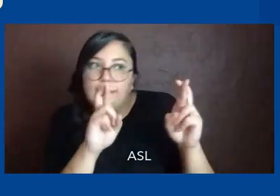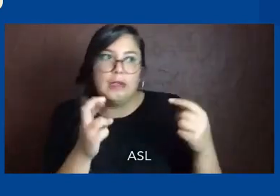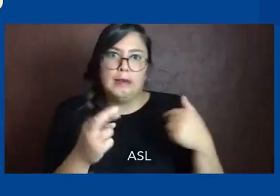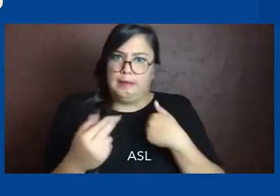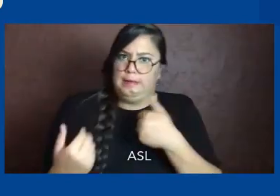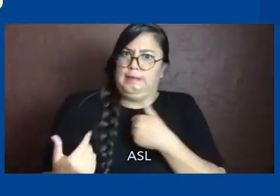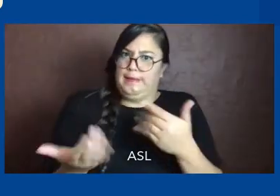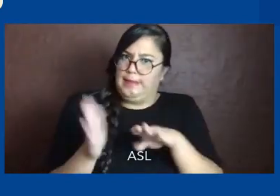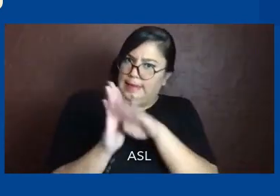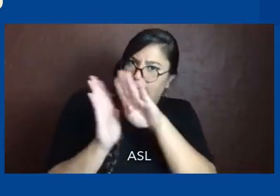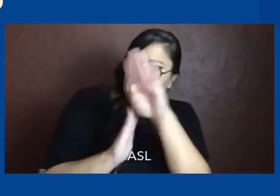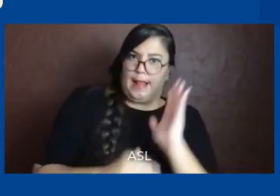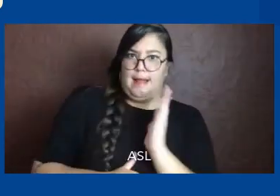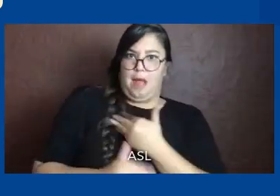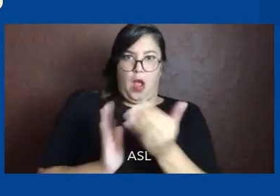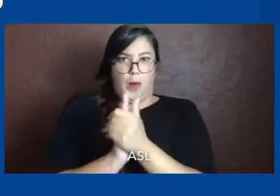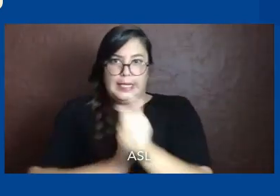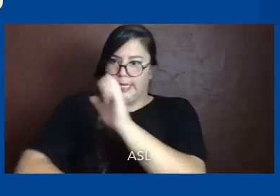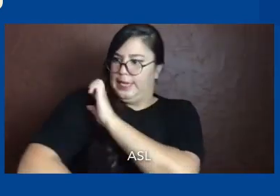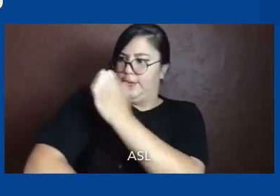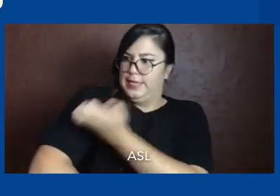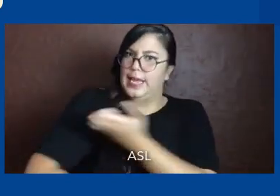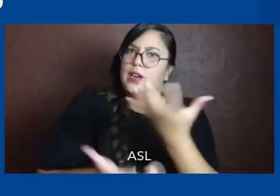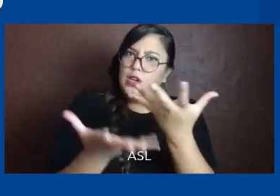into a project. And so we